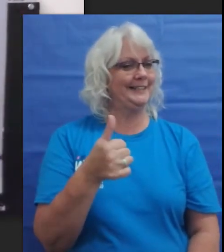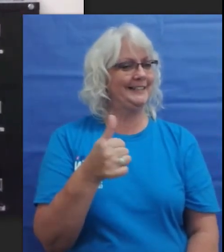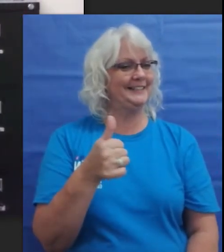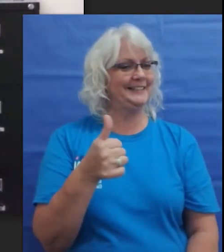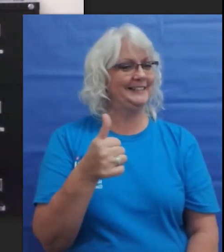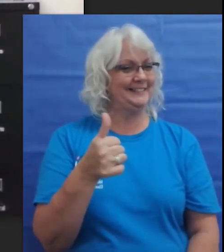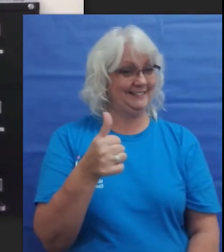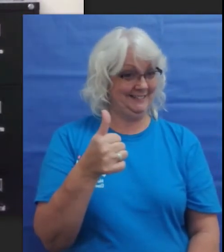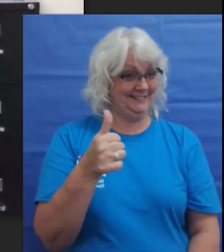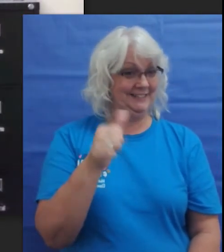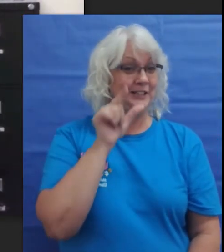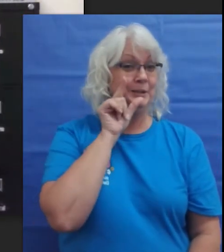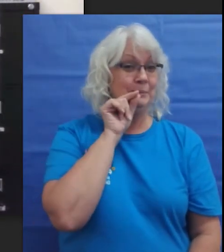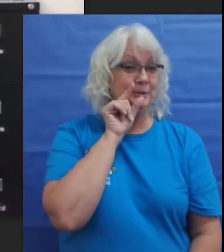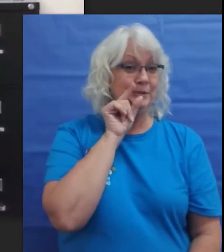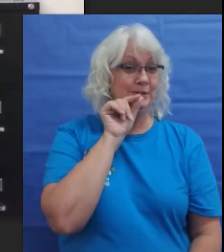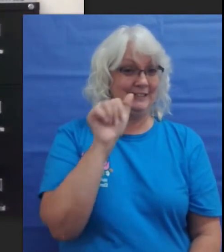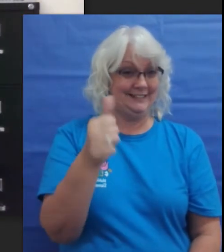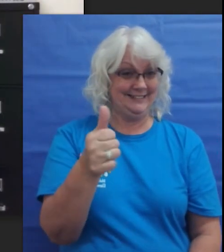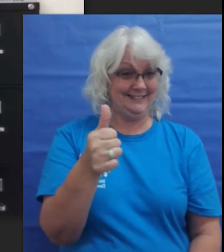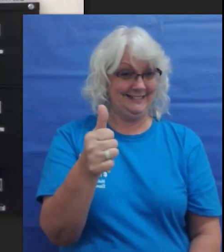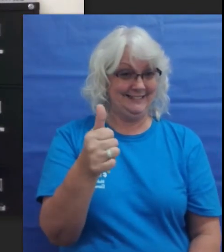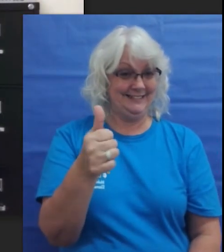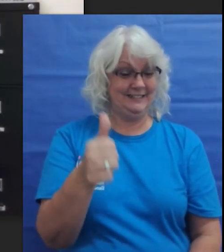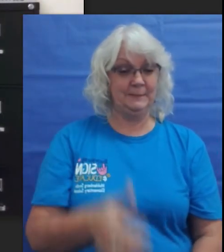1, 2, 3, 4, 5, 6, 7, 8, 9, 10. That's 10.